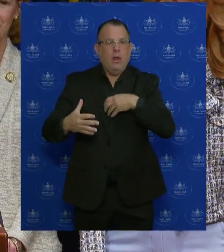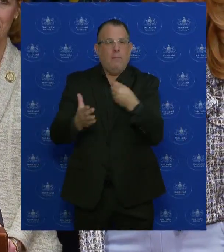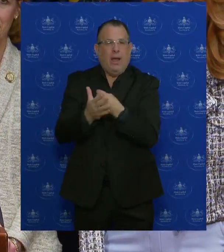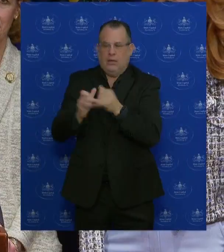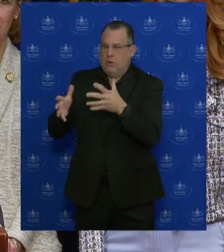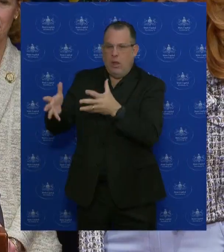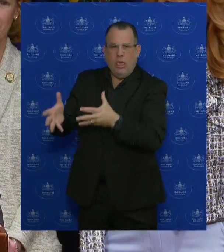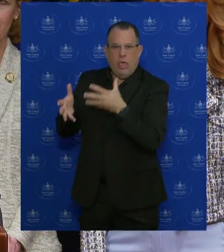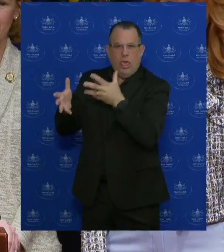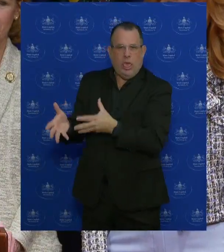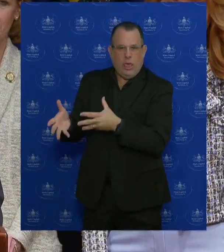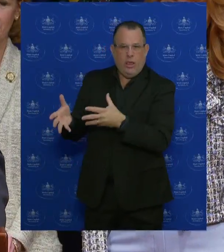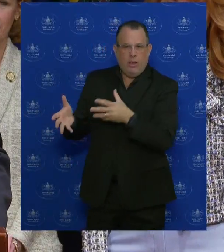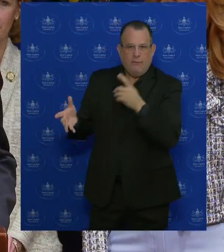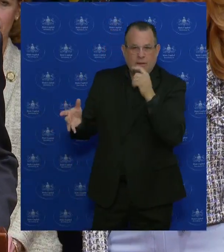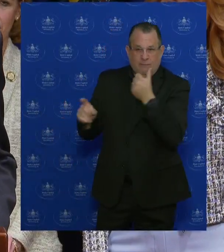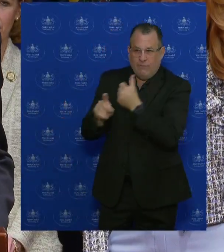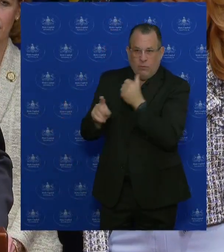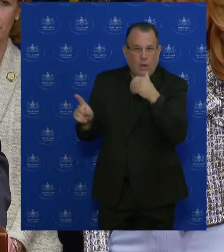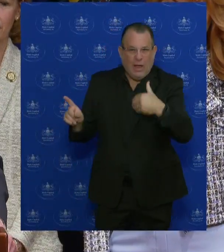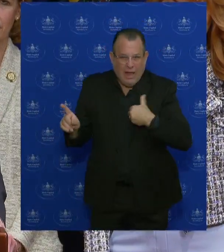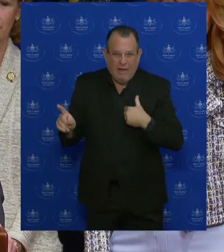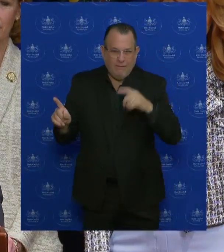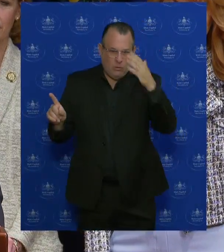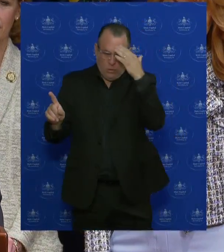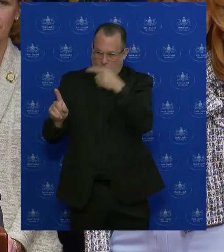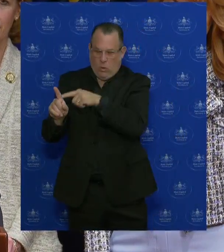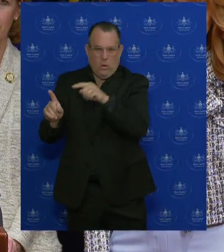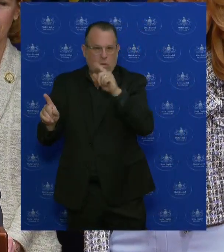who has property sitting there